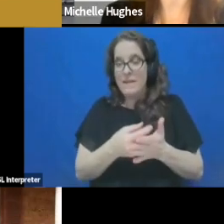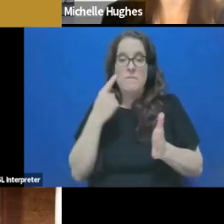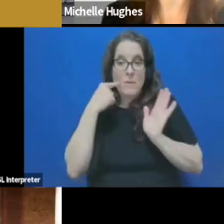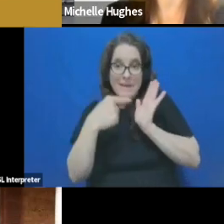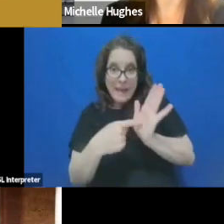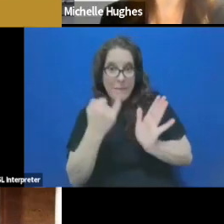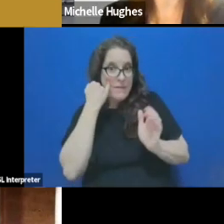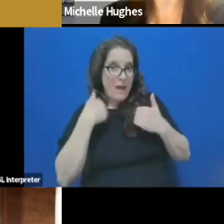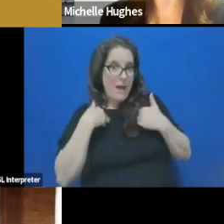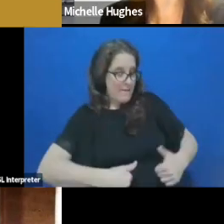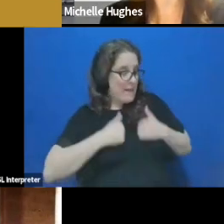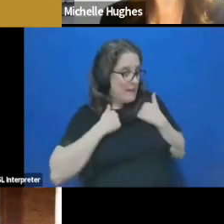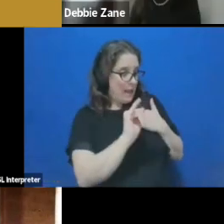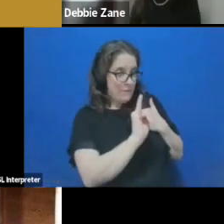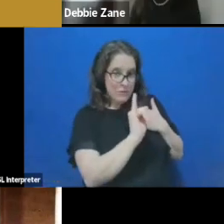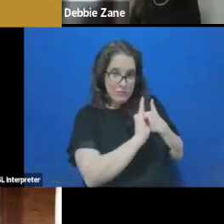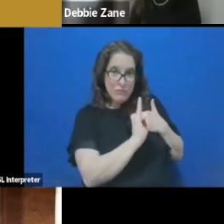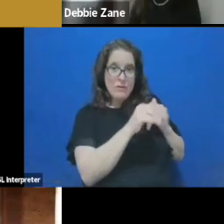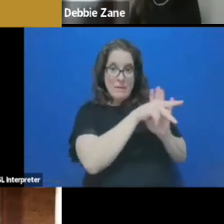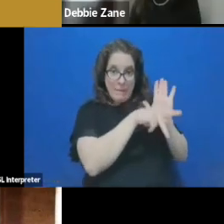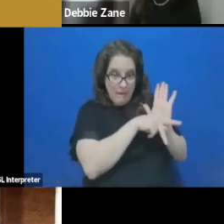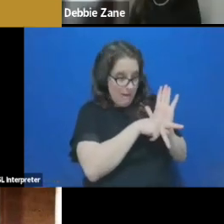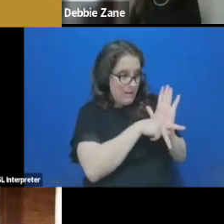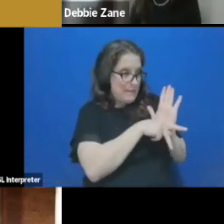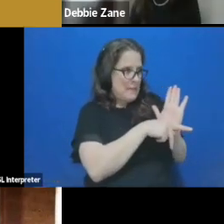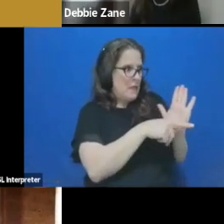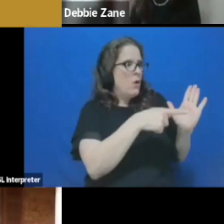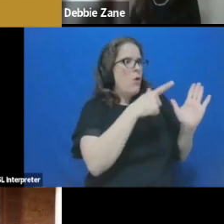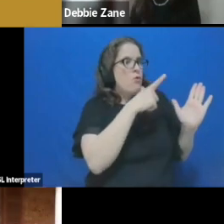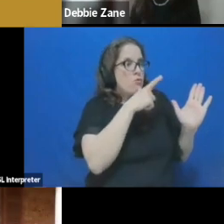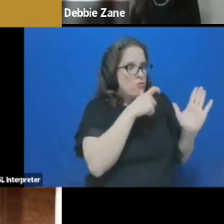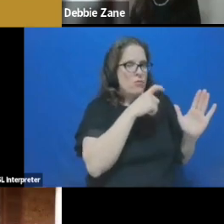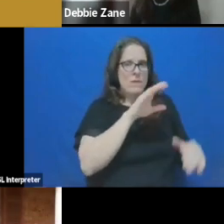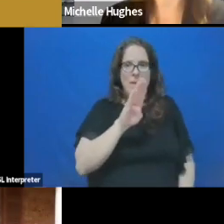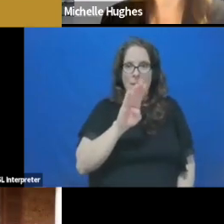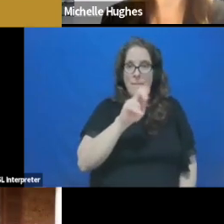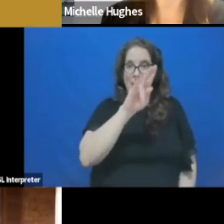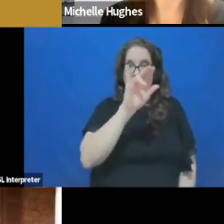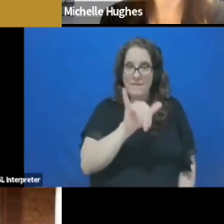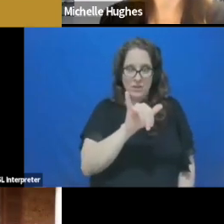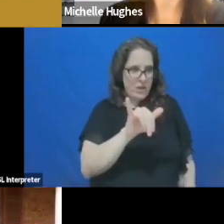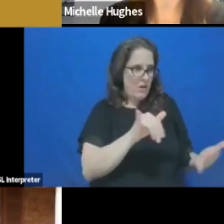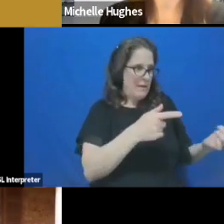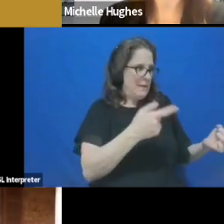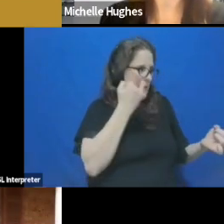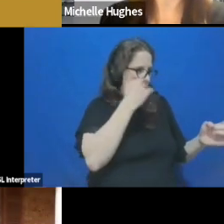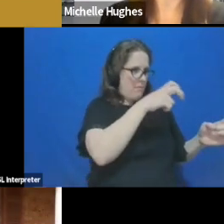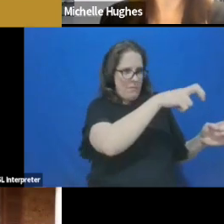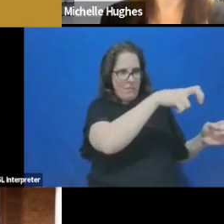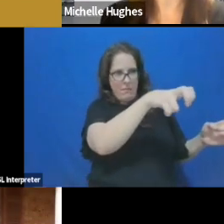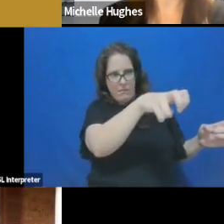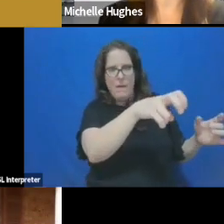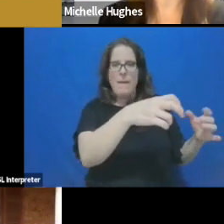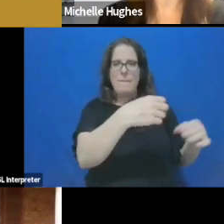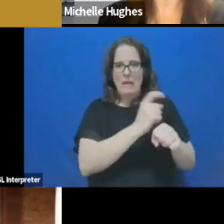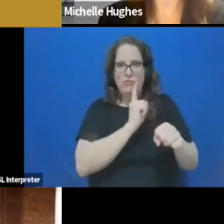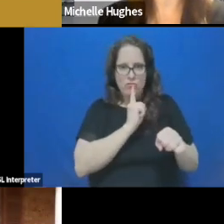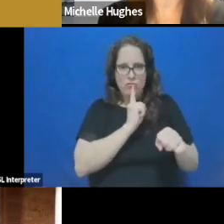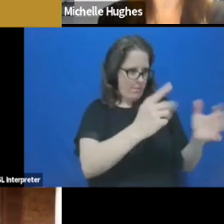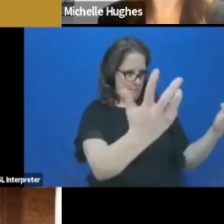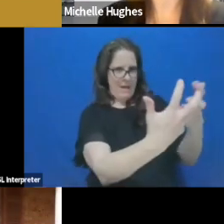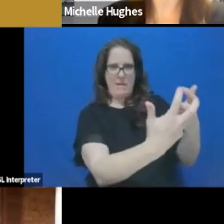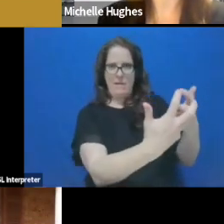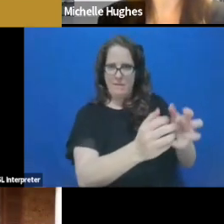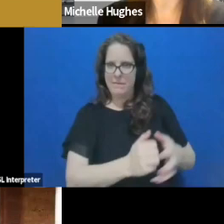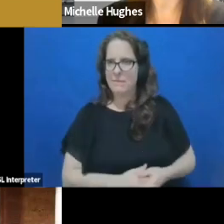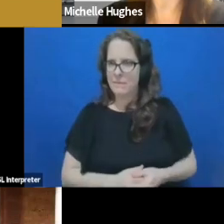fund a special needs trust, since the trust is often funded as part of one's estate plan. You will want to make